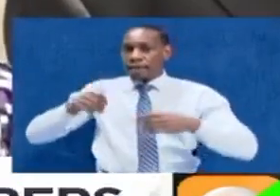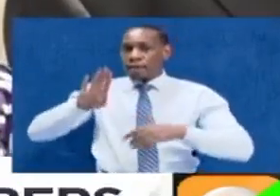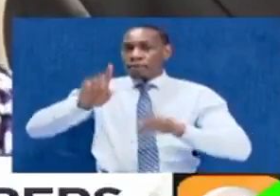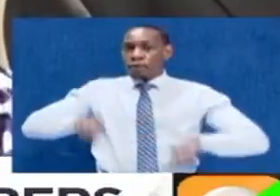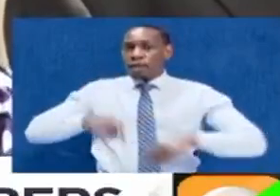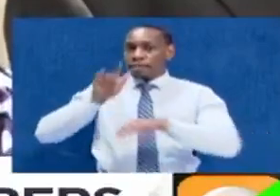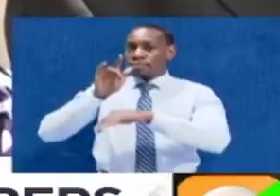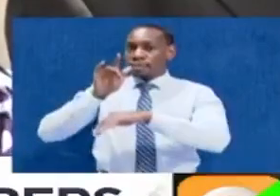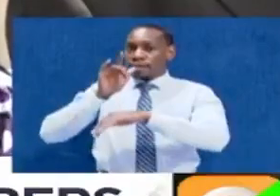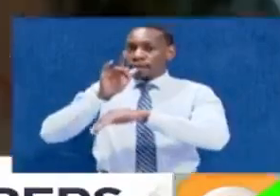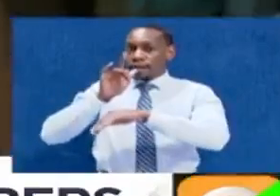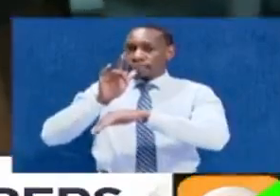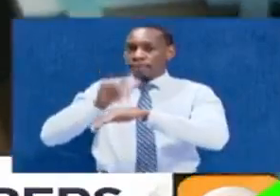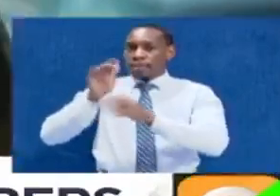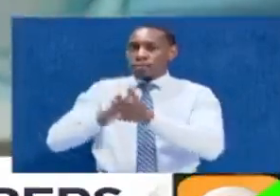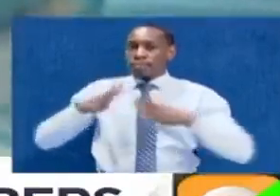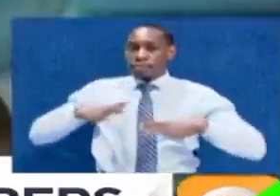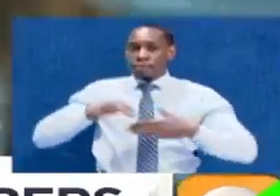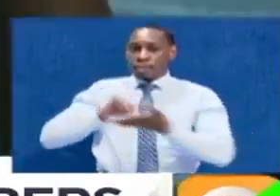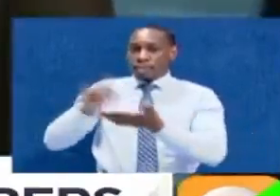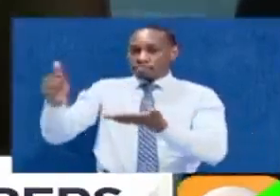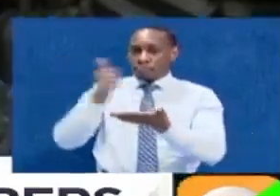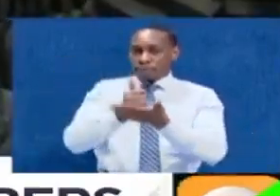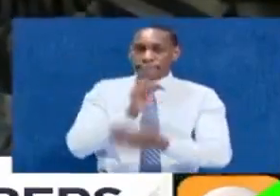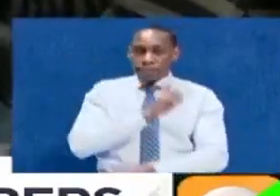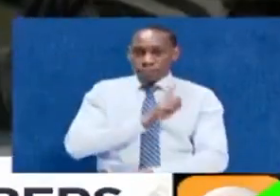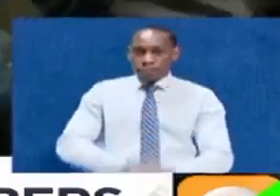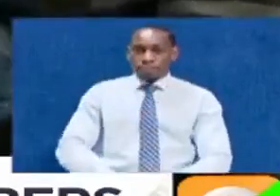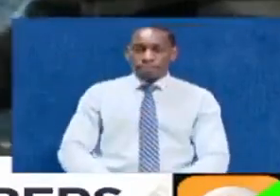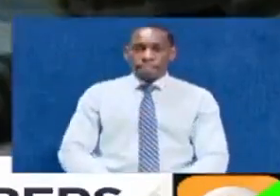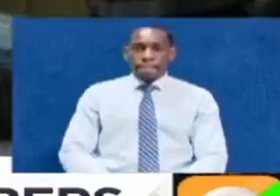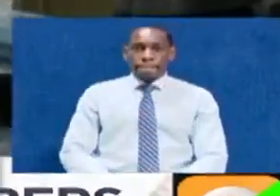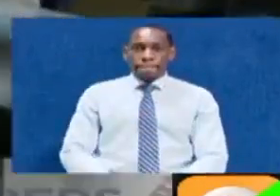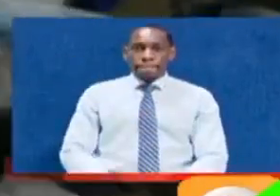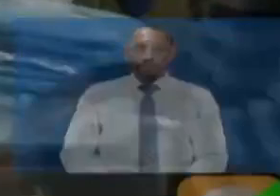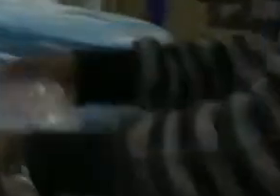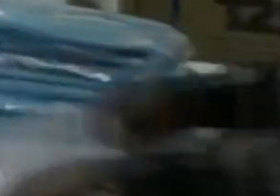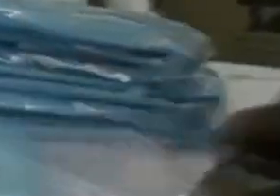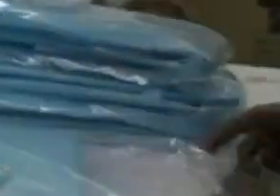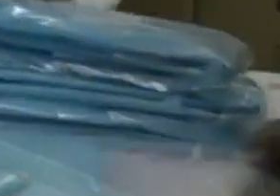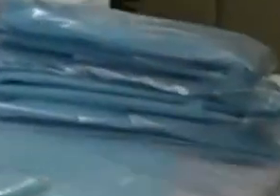touched by those people who are employed. Dennis Otieno, Citizen TV.